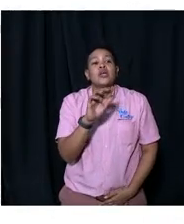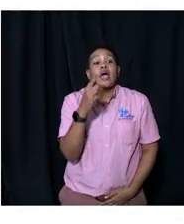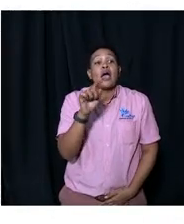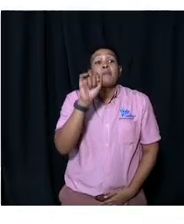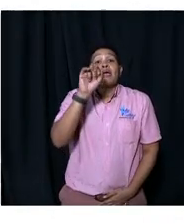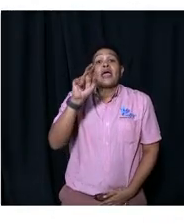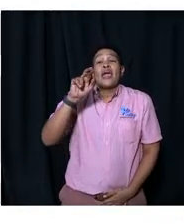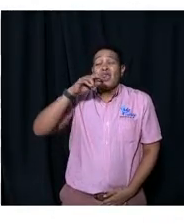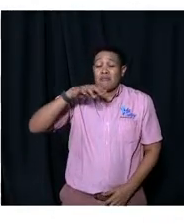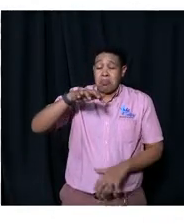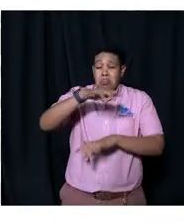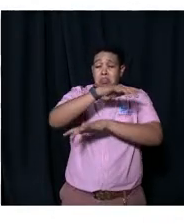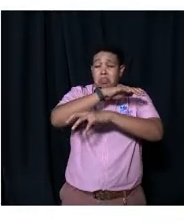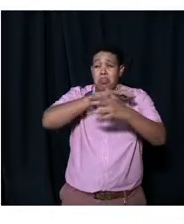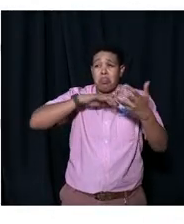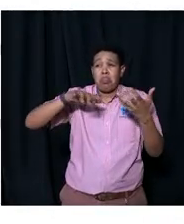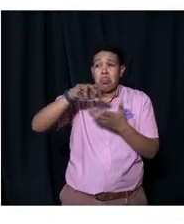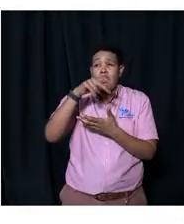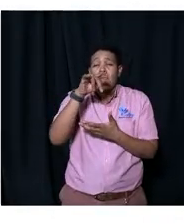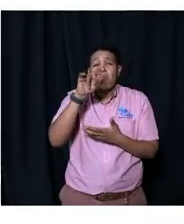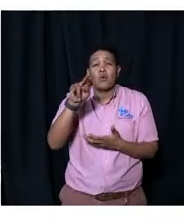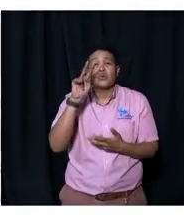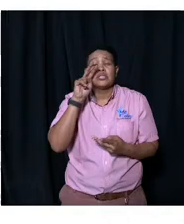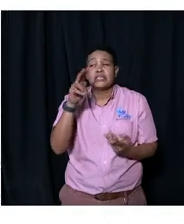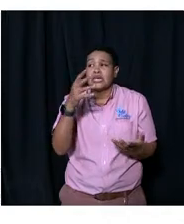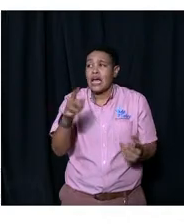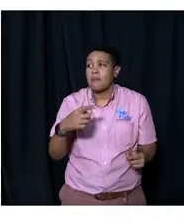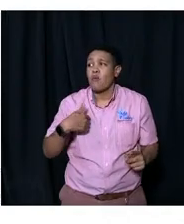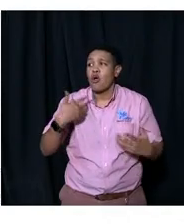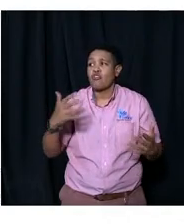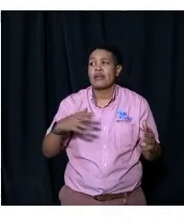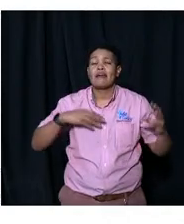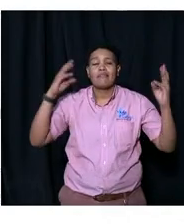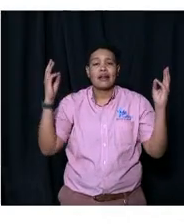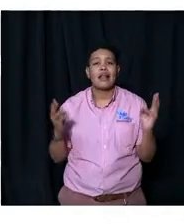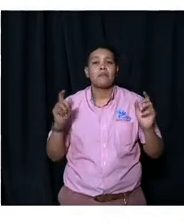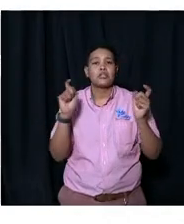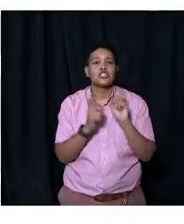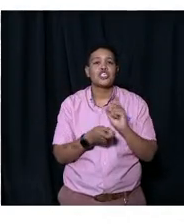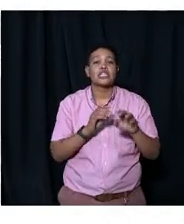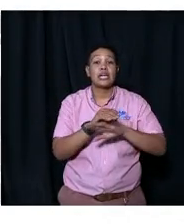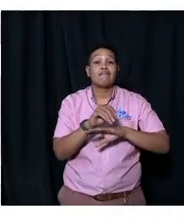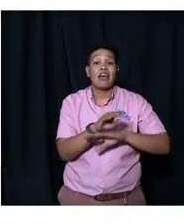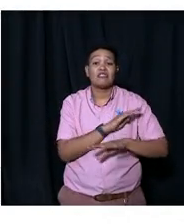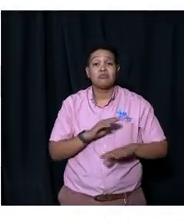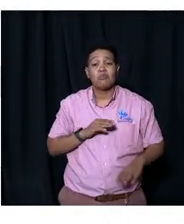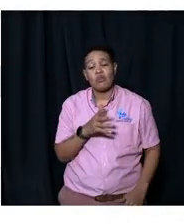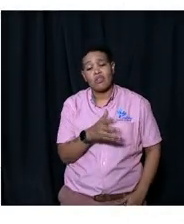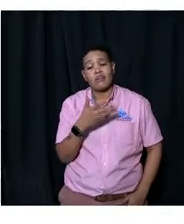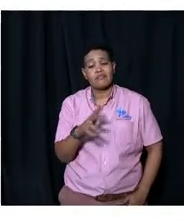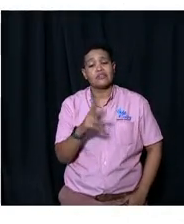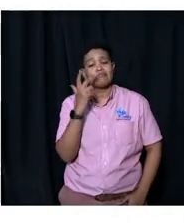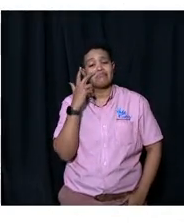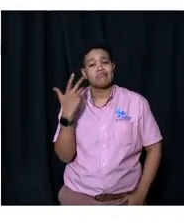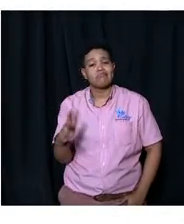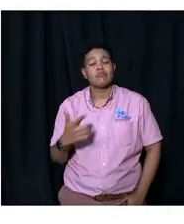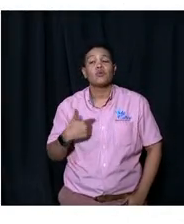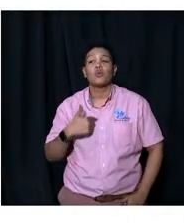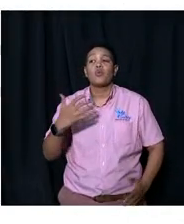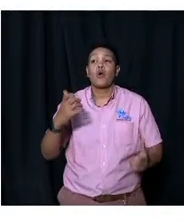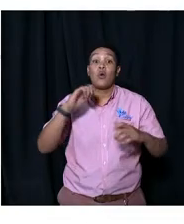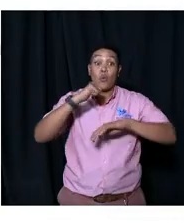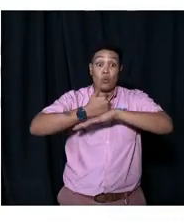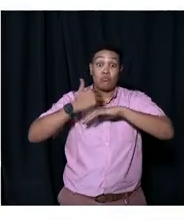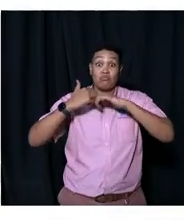air pollution. We already have a climate change advisory board which exists. We want to have, when